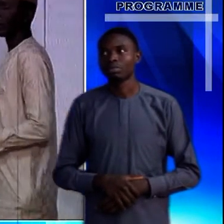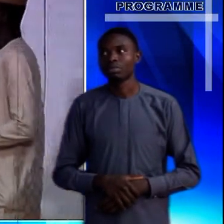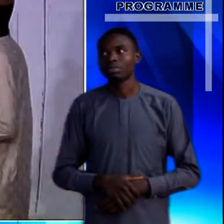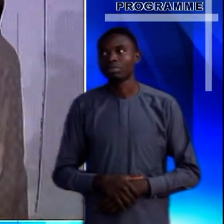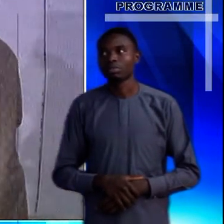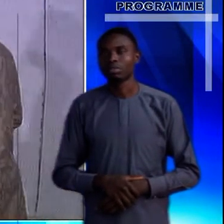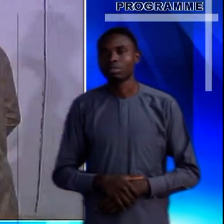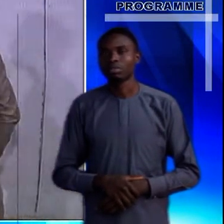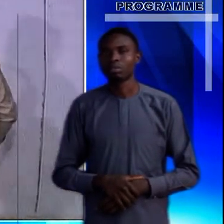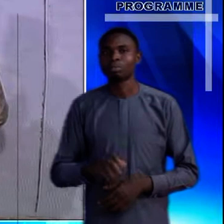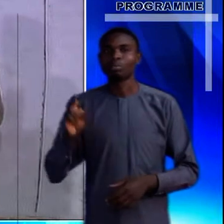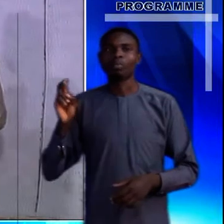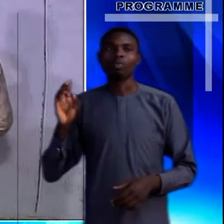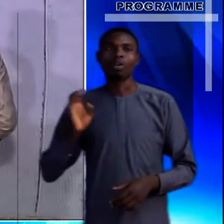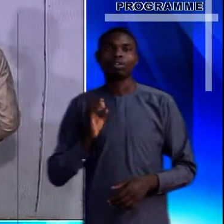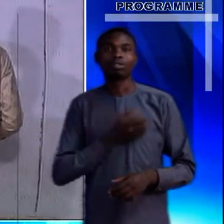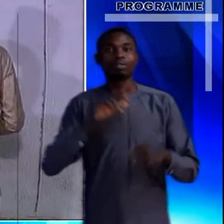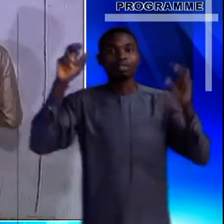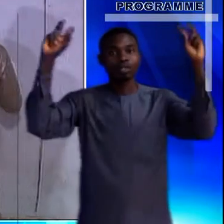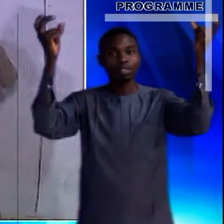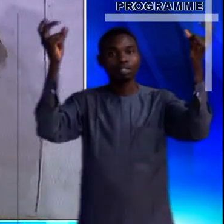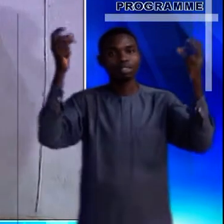And our topic of the day is